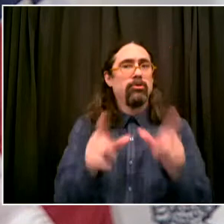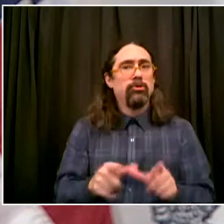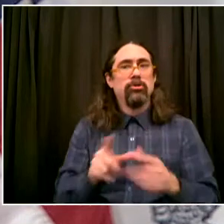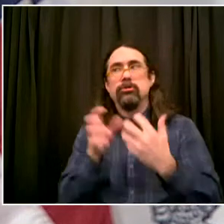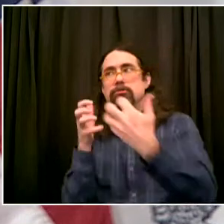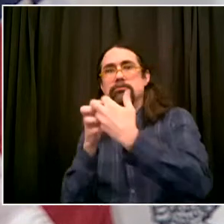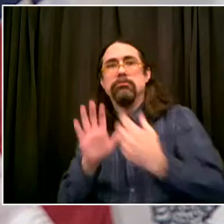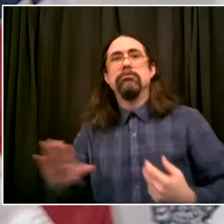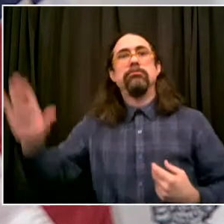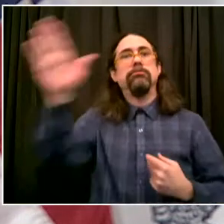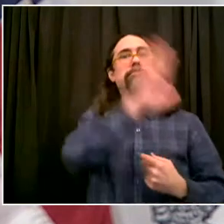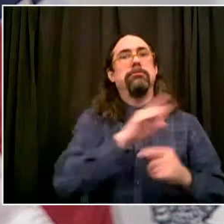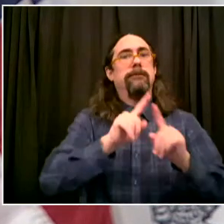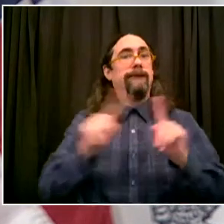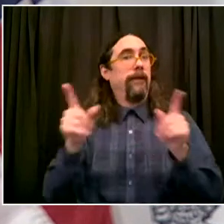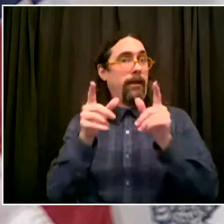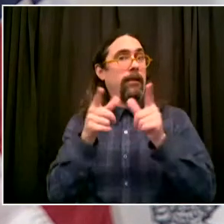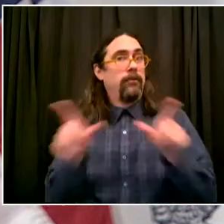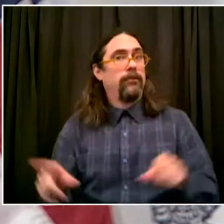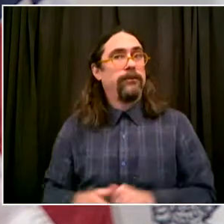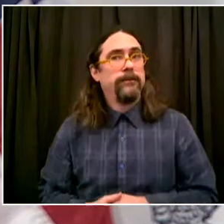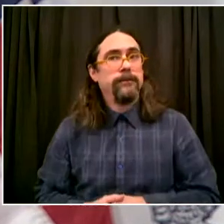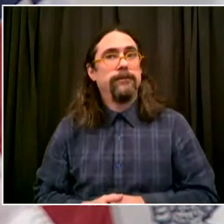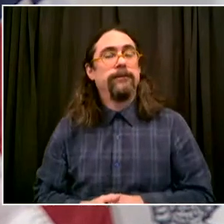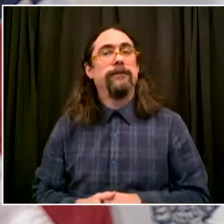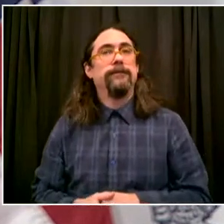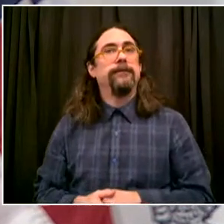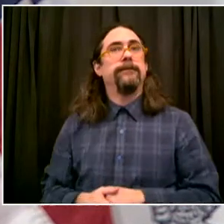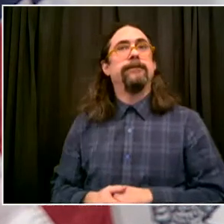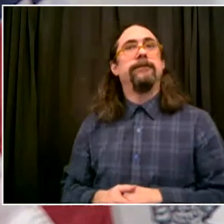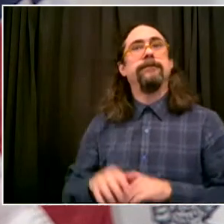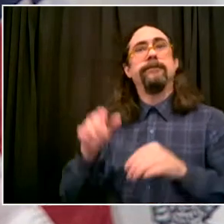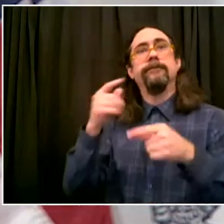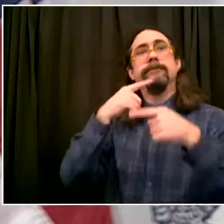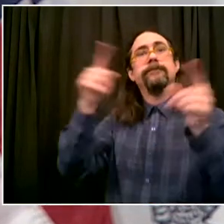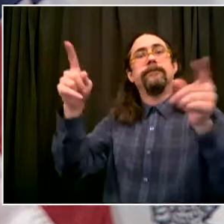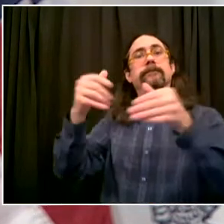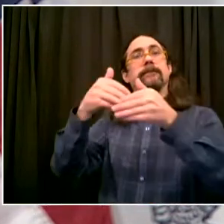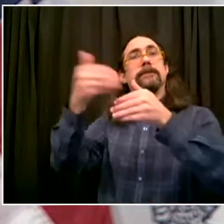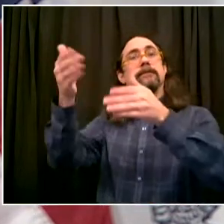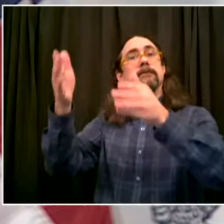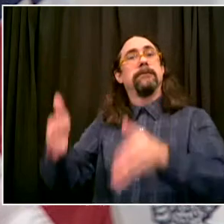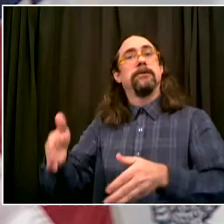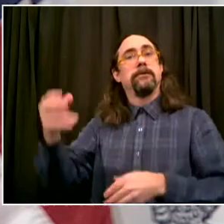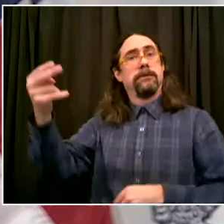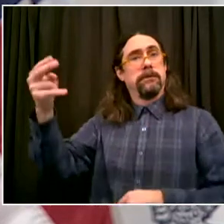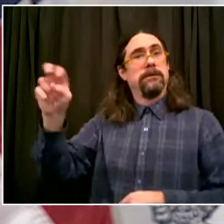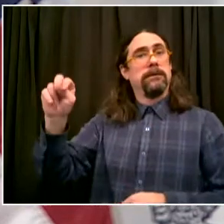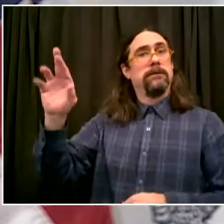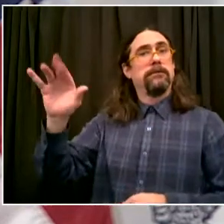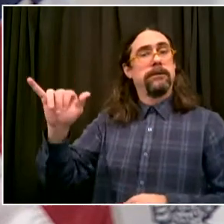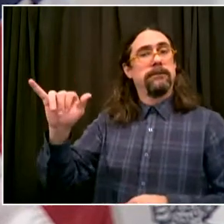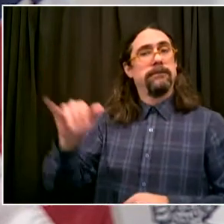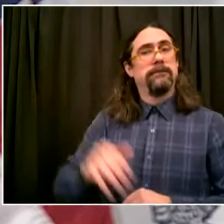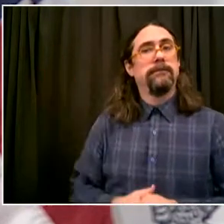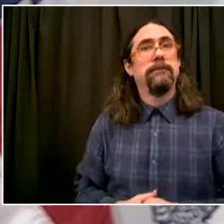next is Henry from Bloomberg. Hello, Mr. Mayor. How are you doing? Hanging in there? It's a winter wonderland, Henry. How are you